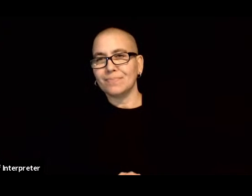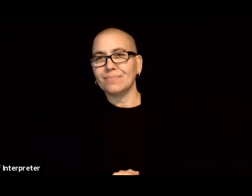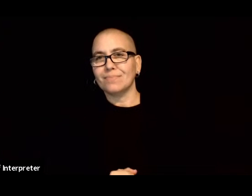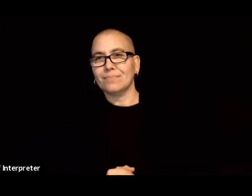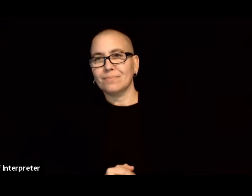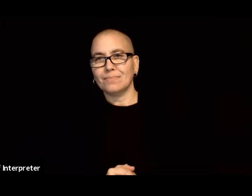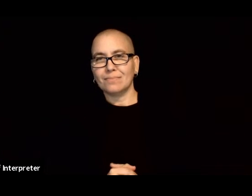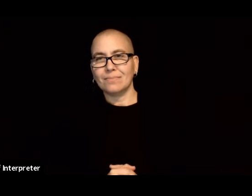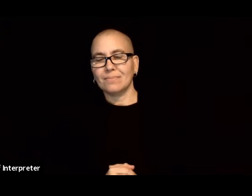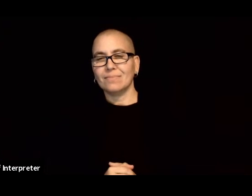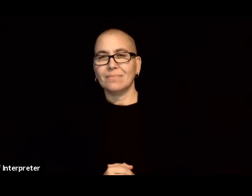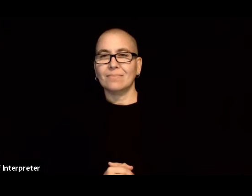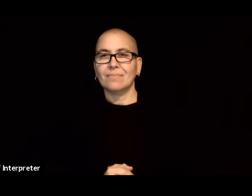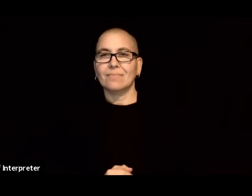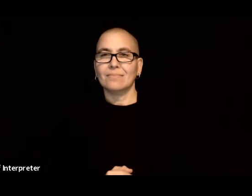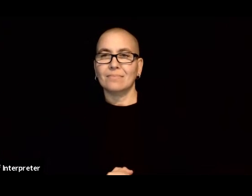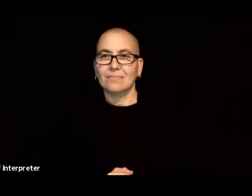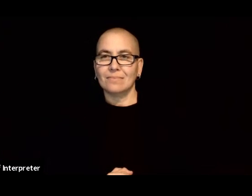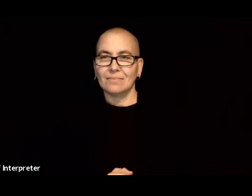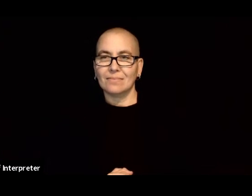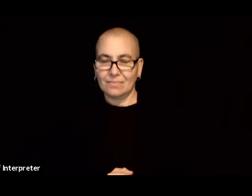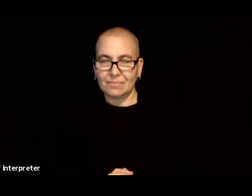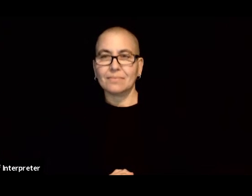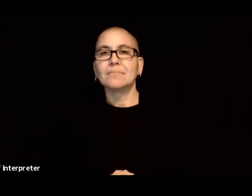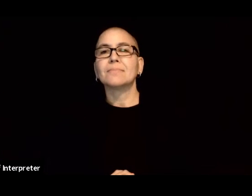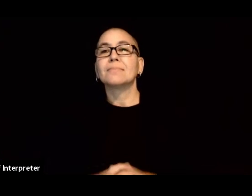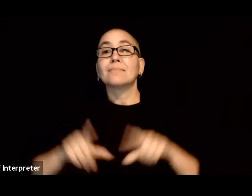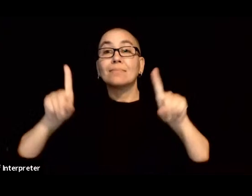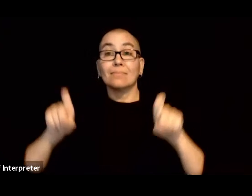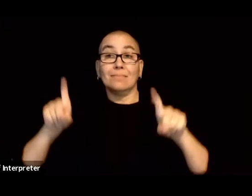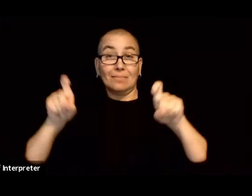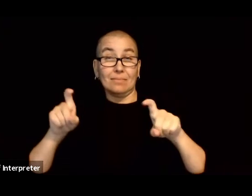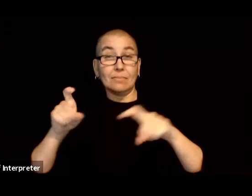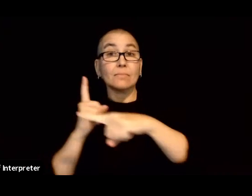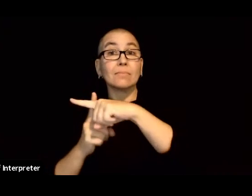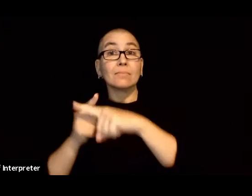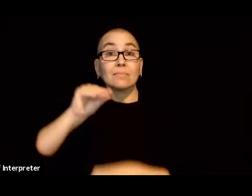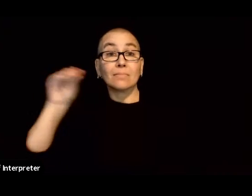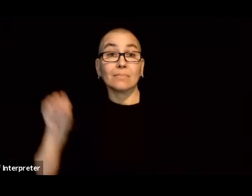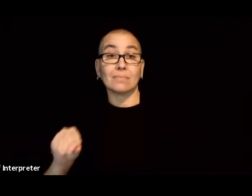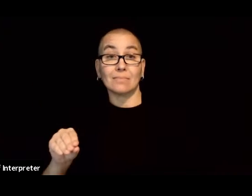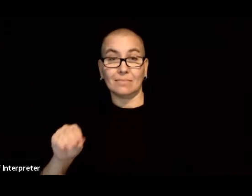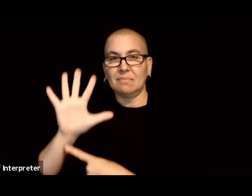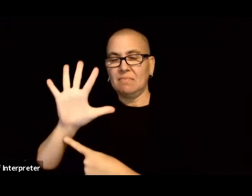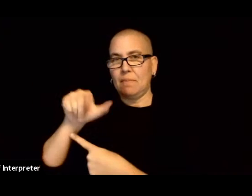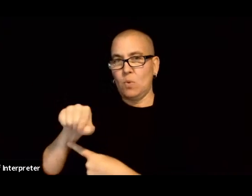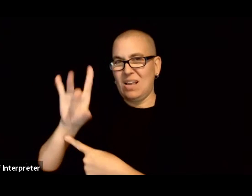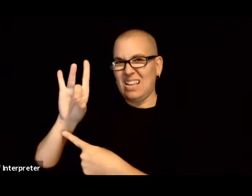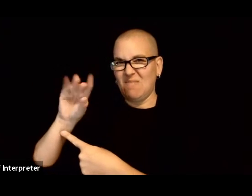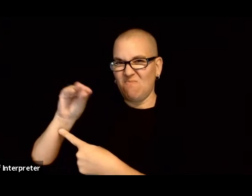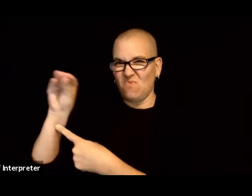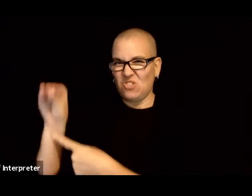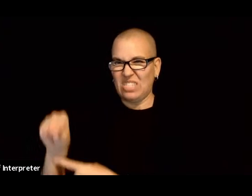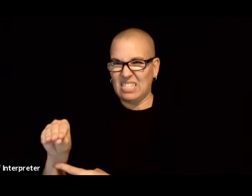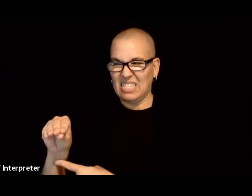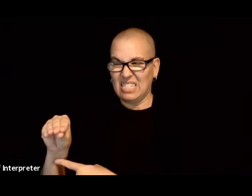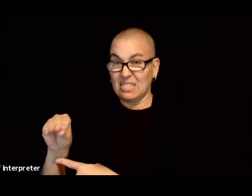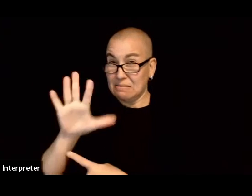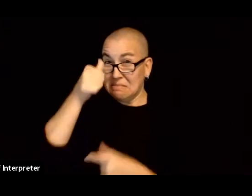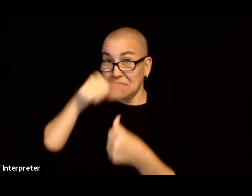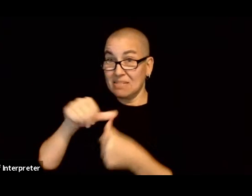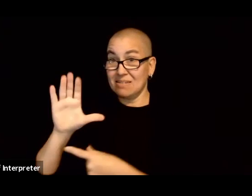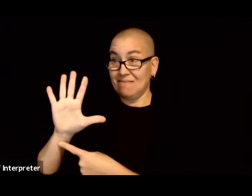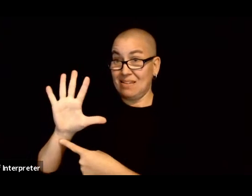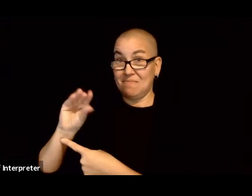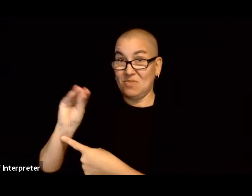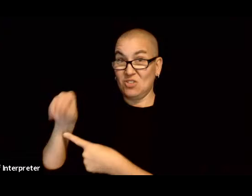from 4.9% a week prior. And recall that these positivity rates are as of a week ago. So we don't count